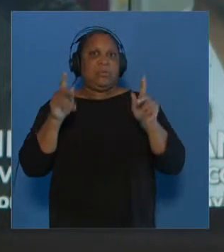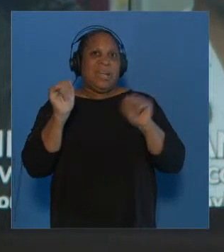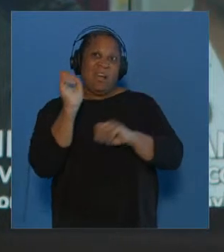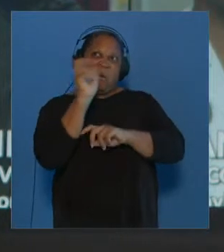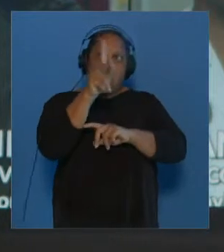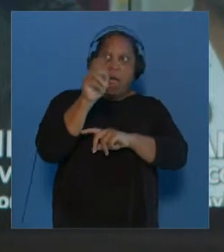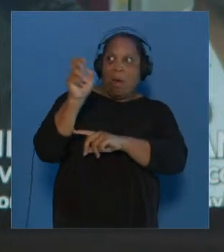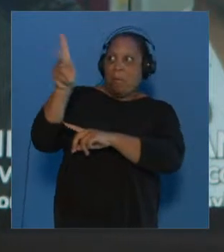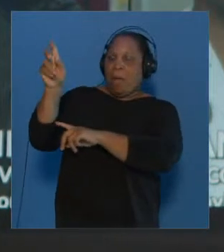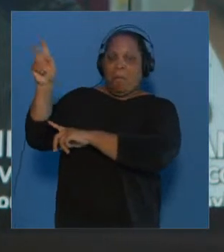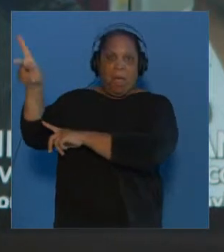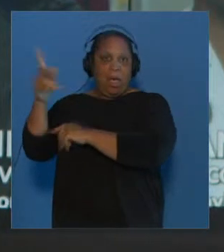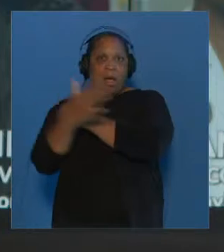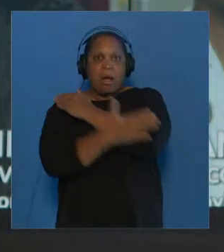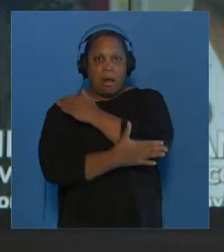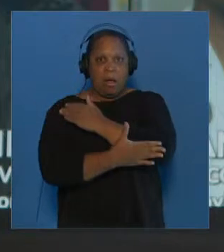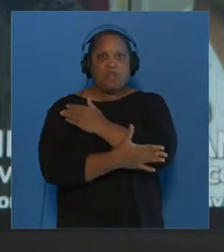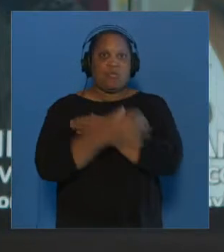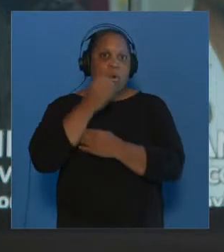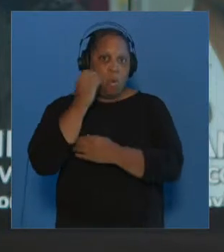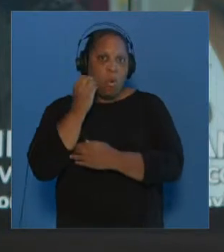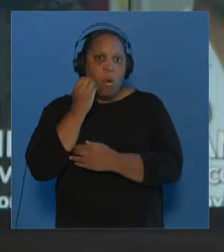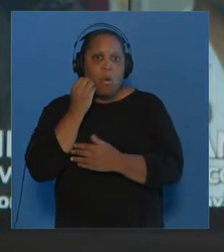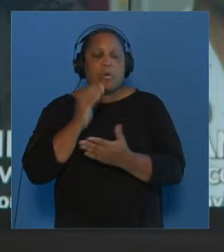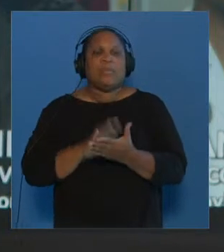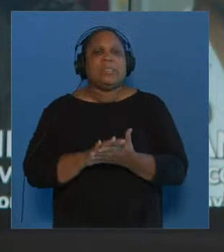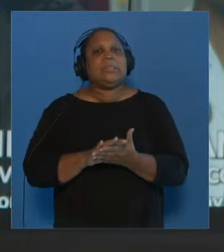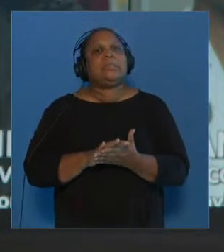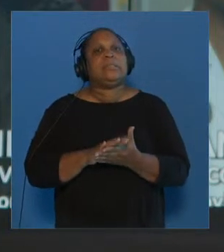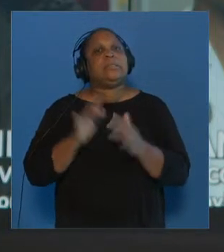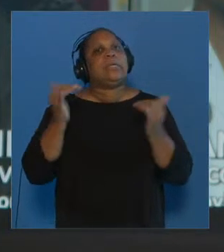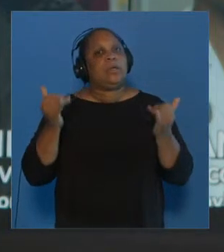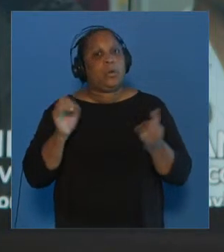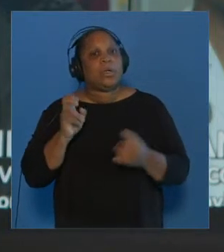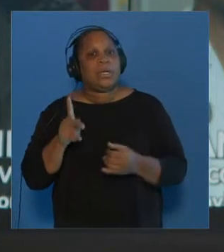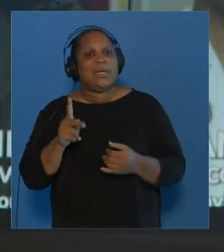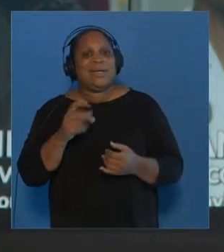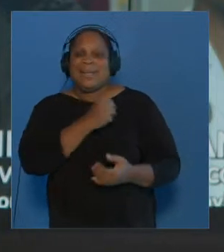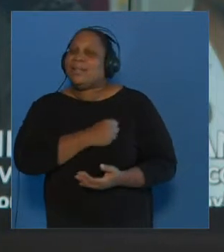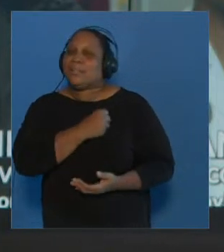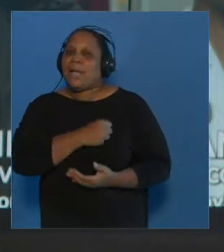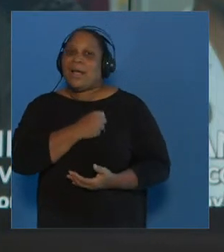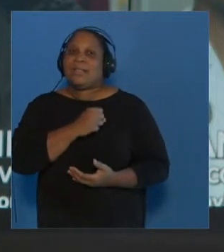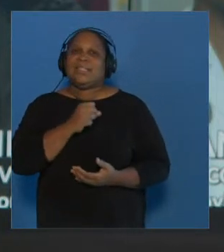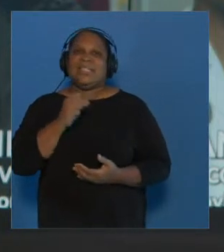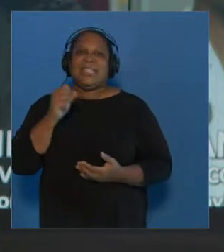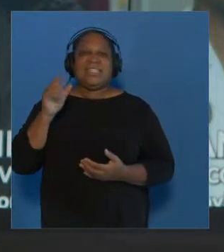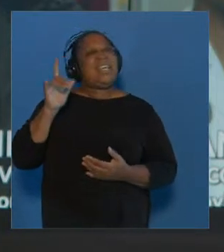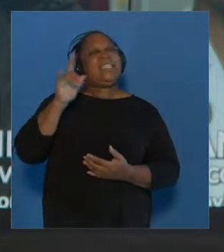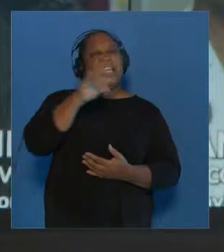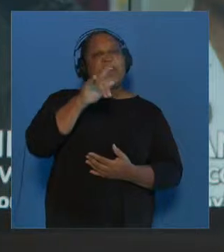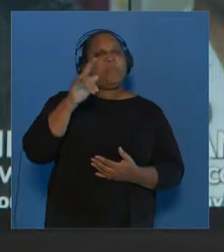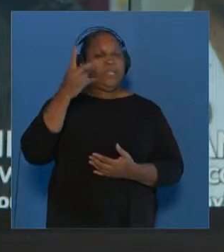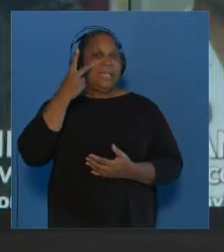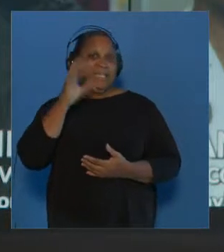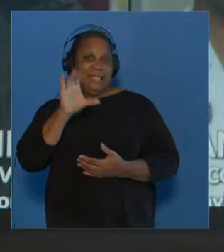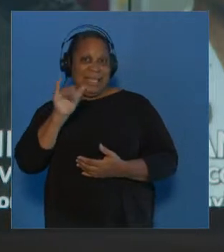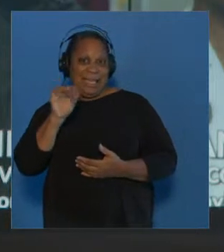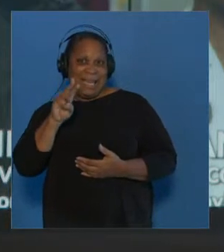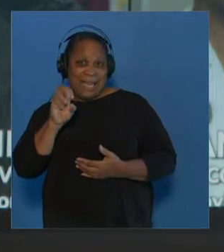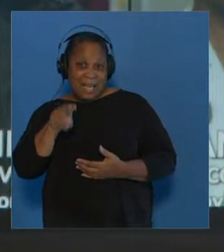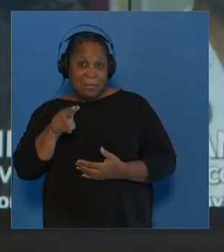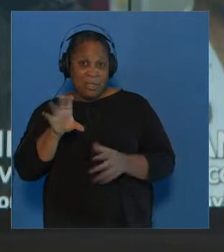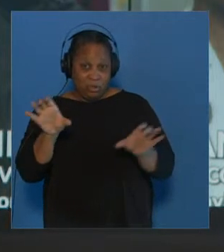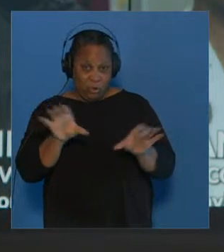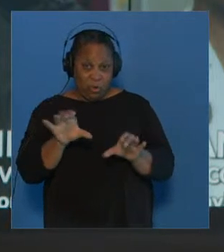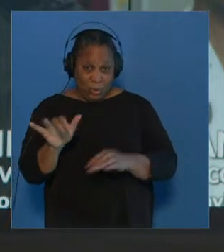to their country should do so. Are air bridges a possibility? I see Cayman is doing, air bridges. I see Cayman's doing that. Is that a possibility with these folks?